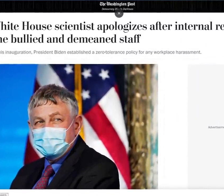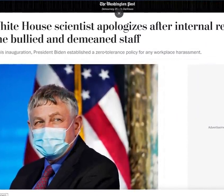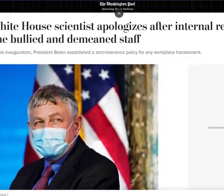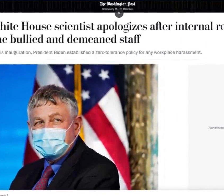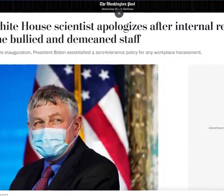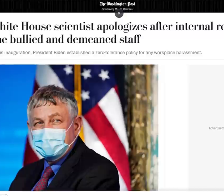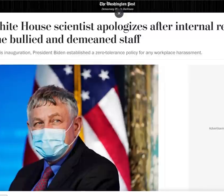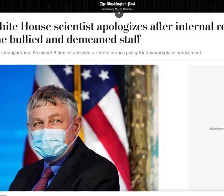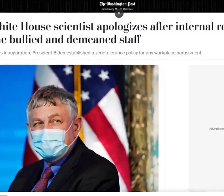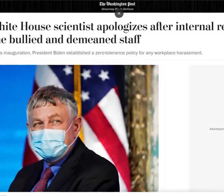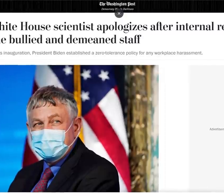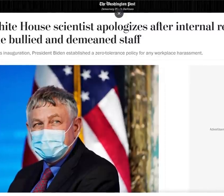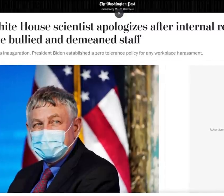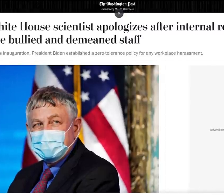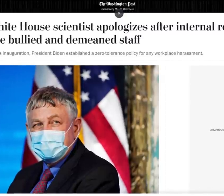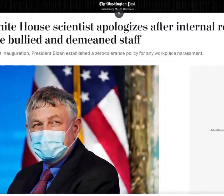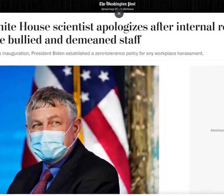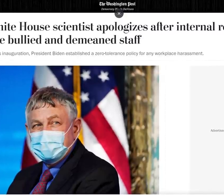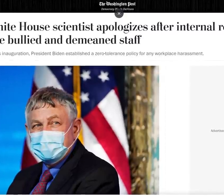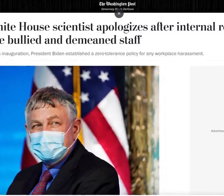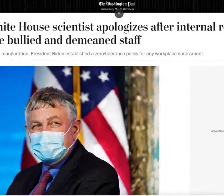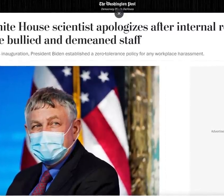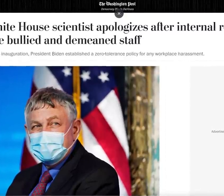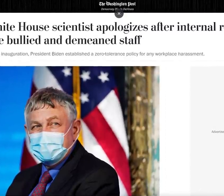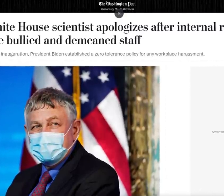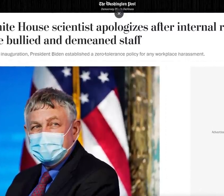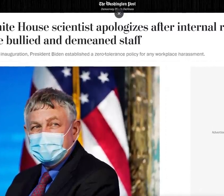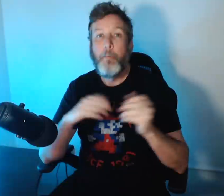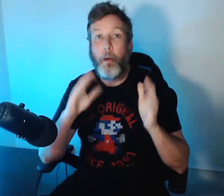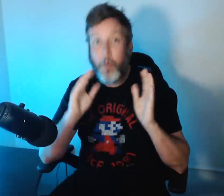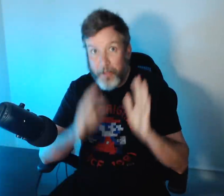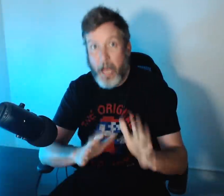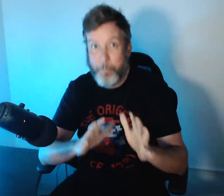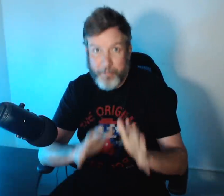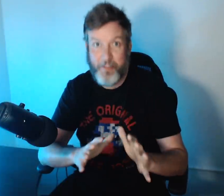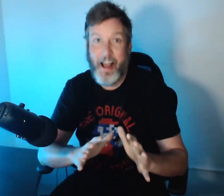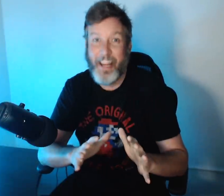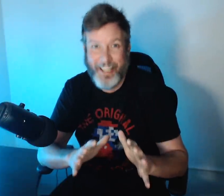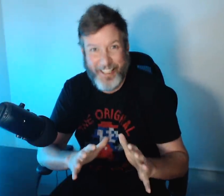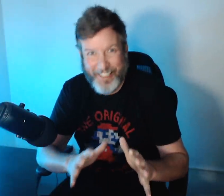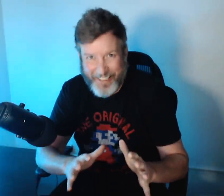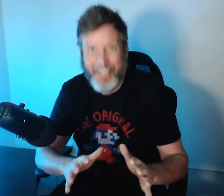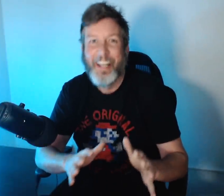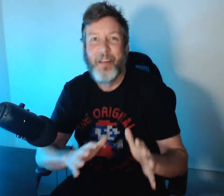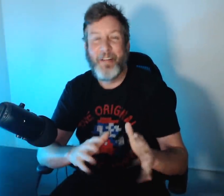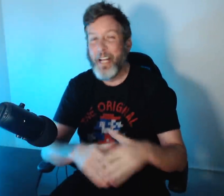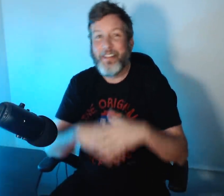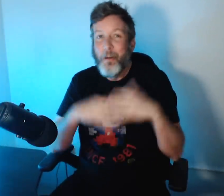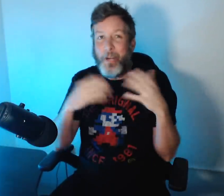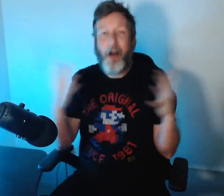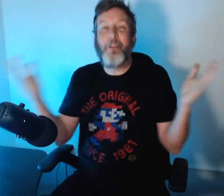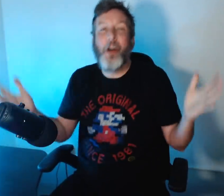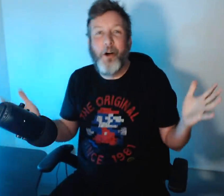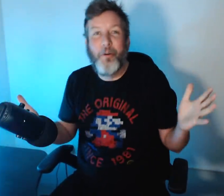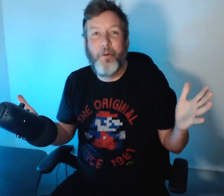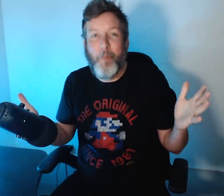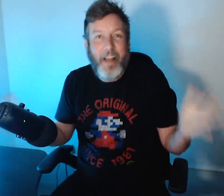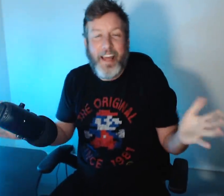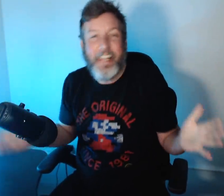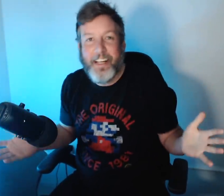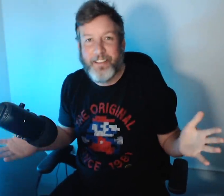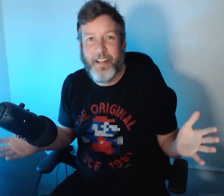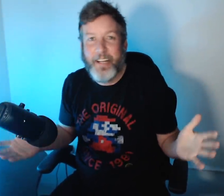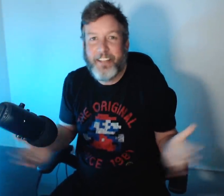thing and, according to Saki era, has been investigated but will not be fired because we all know